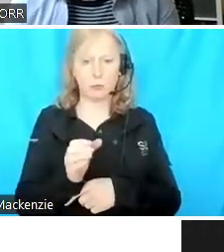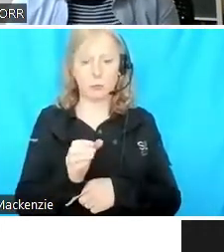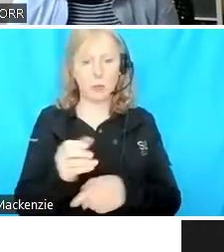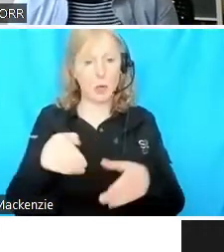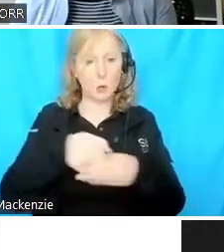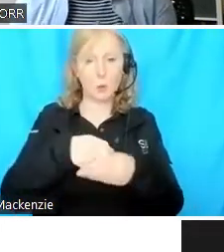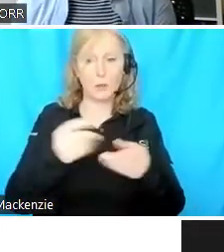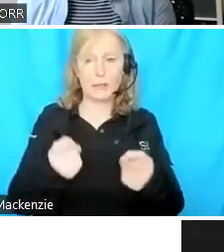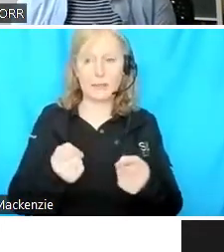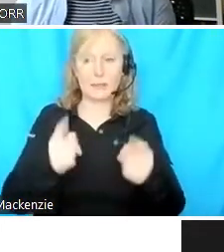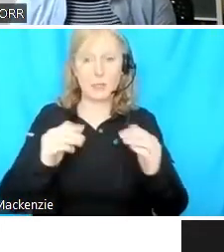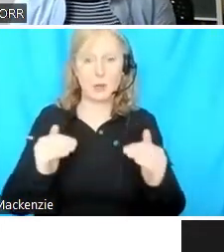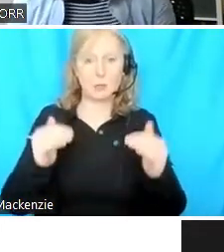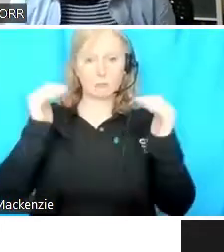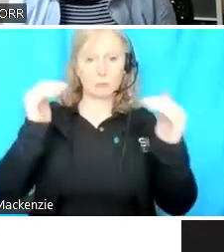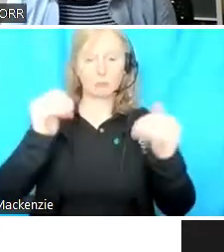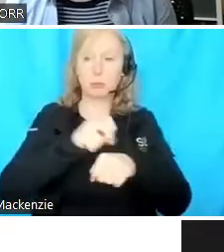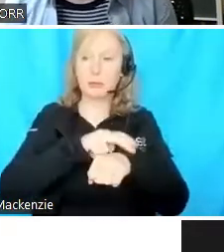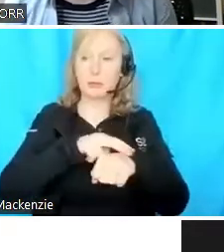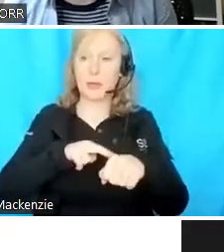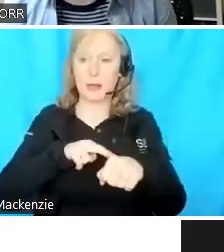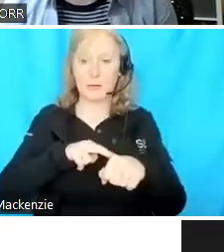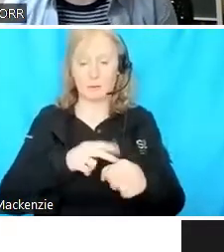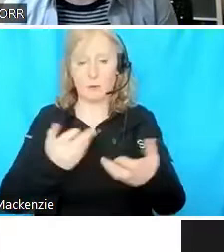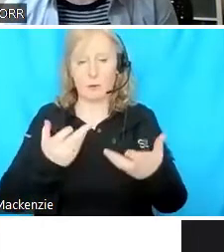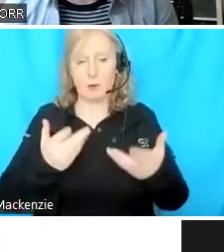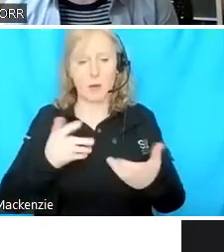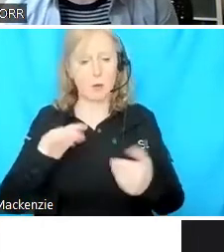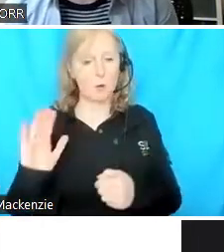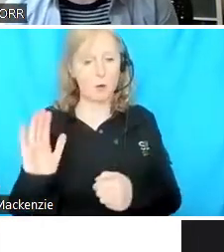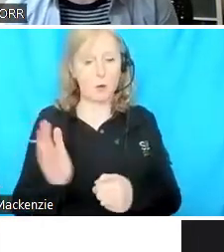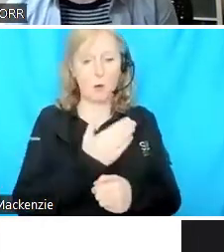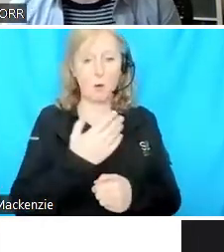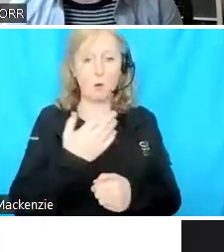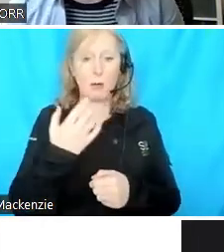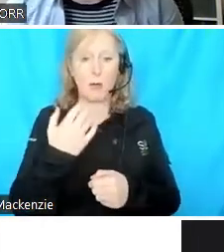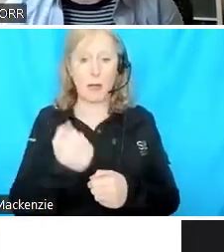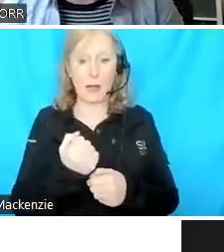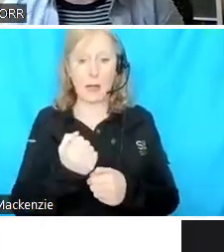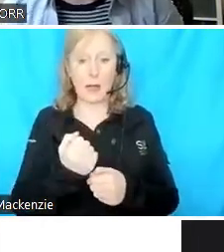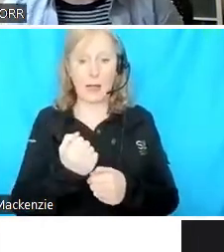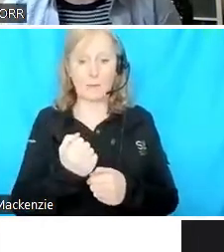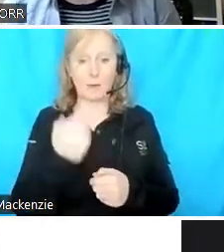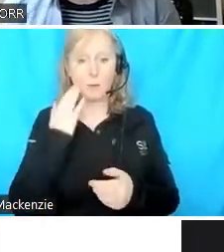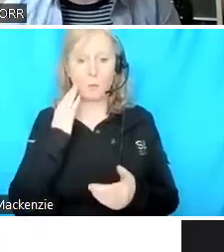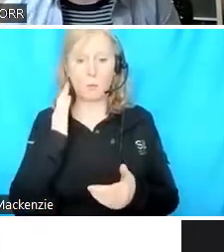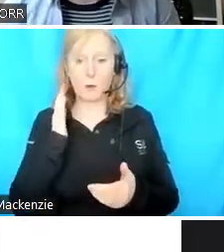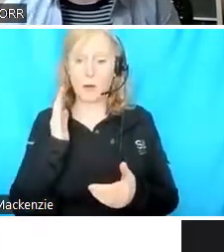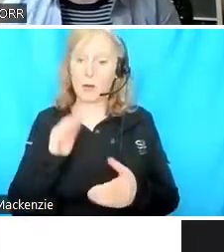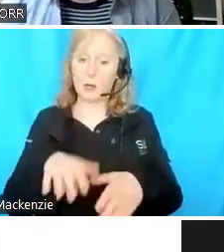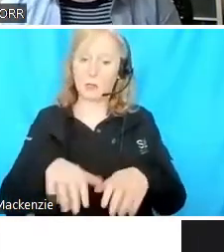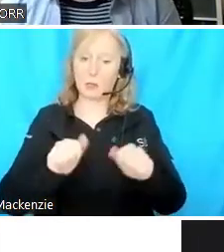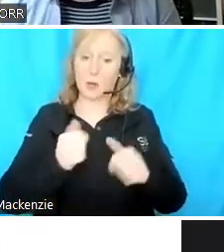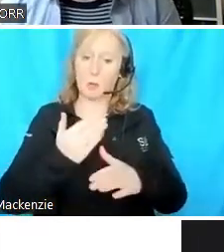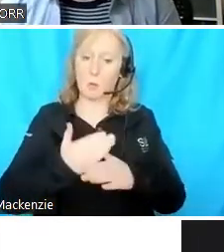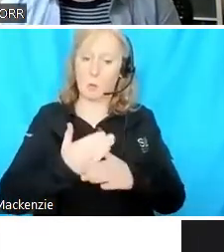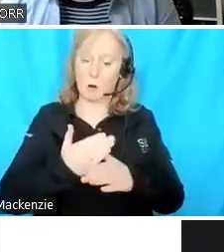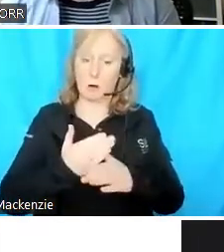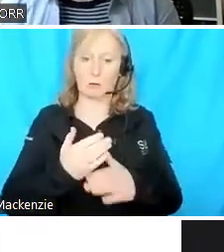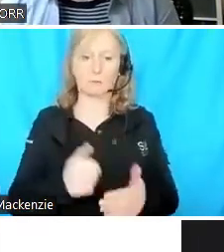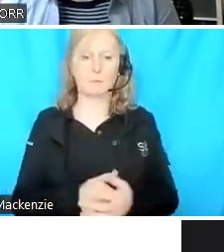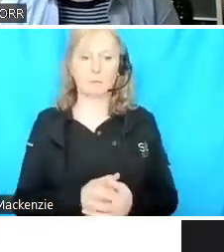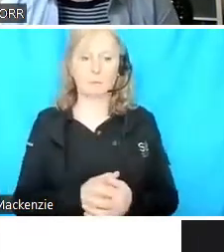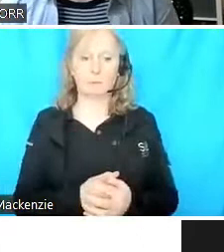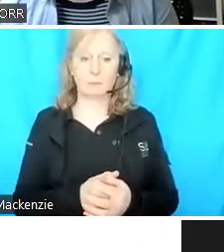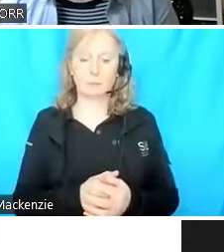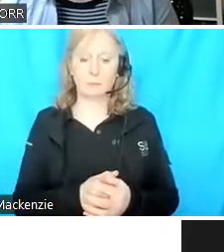roles, which means that everyone now receives training in our outcomes when they join their organisation. We set